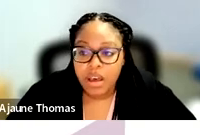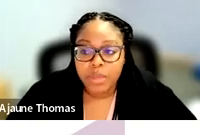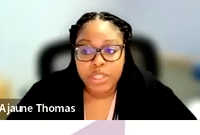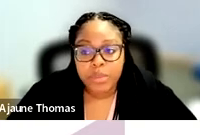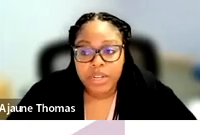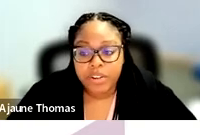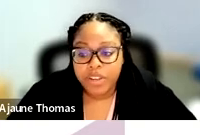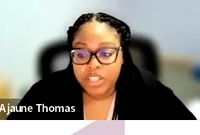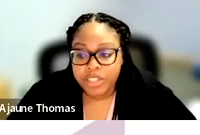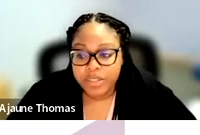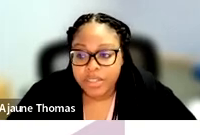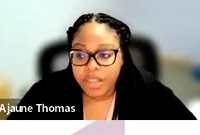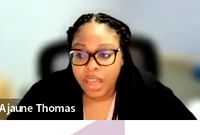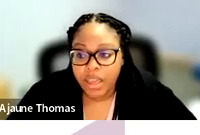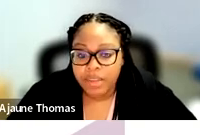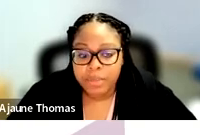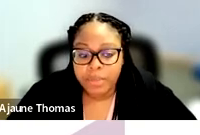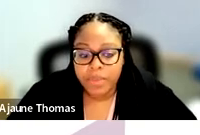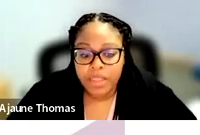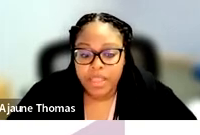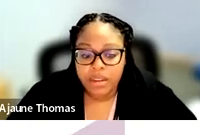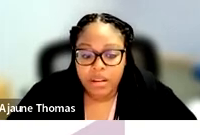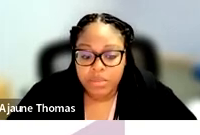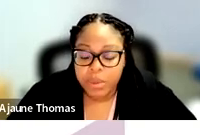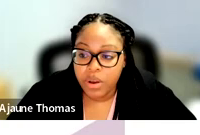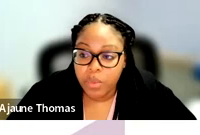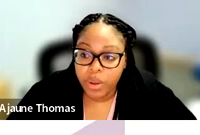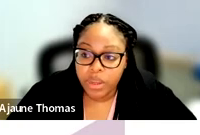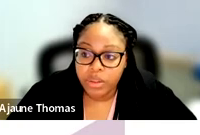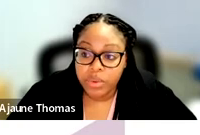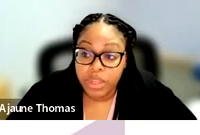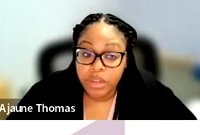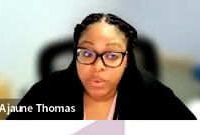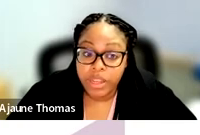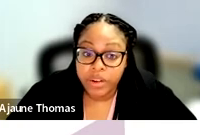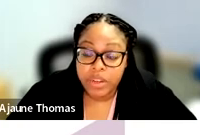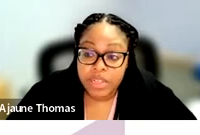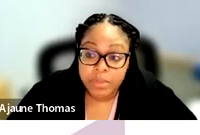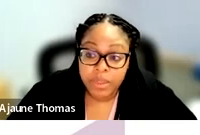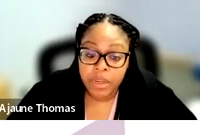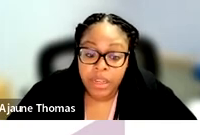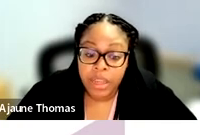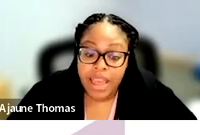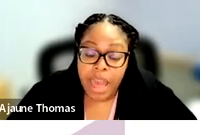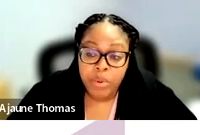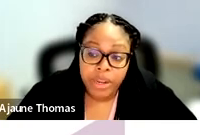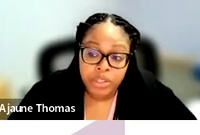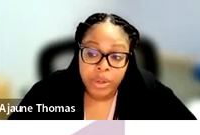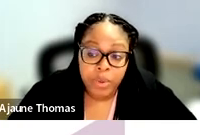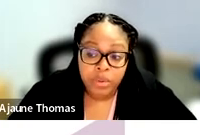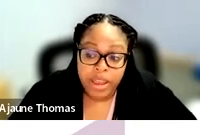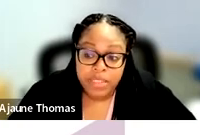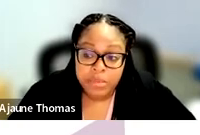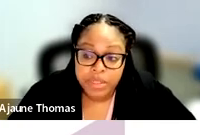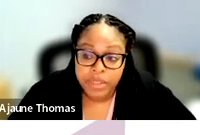needs. There's so many different features that I think that depending on what you need for hearing accessibility, Apple or